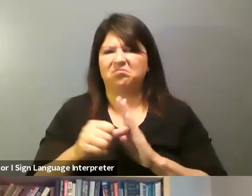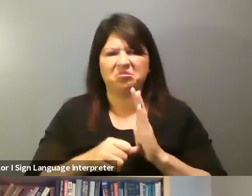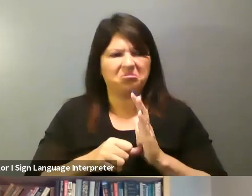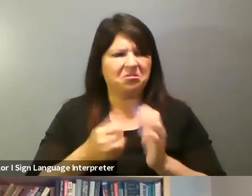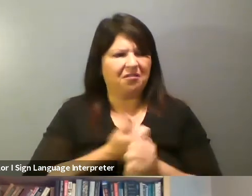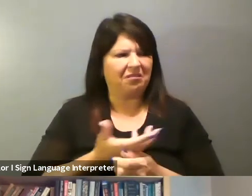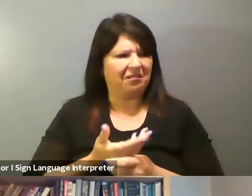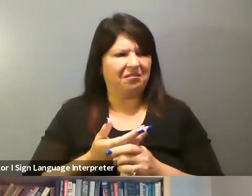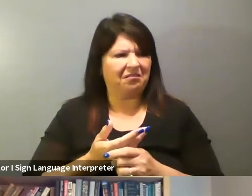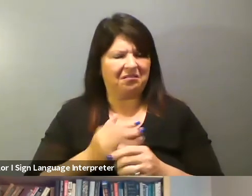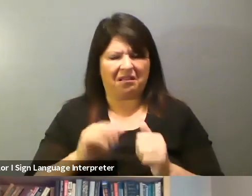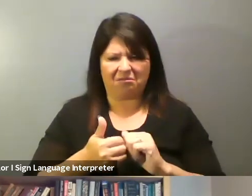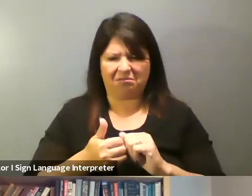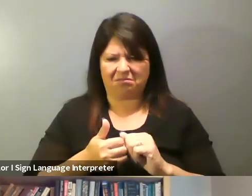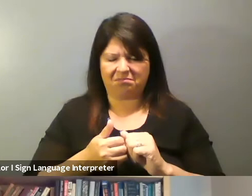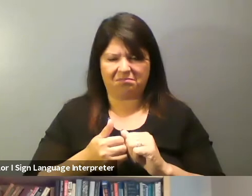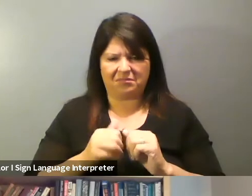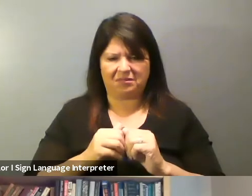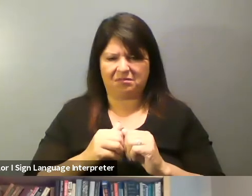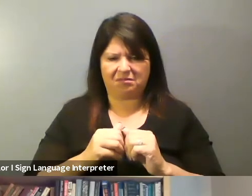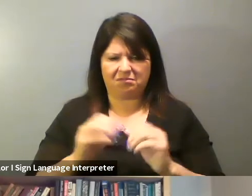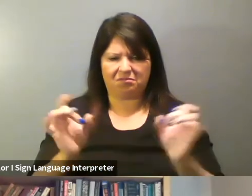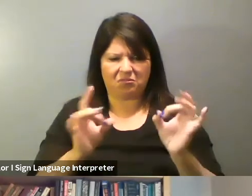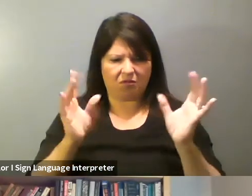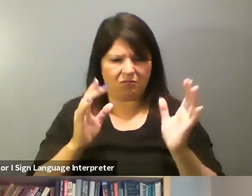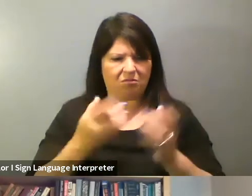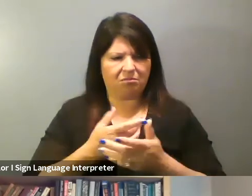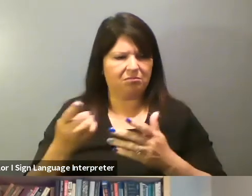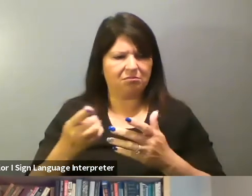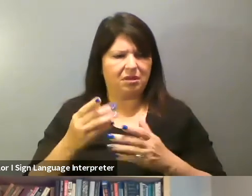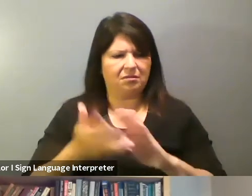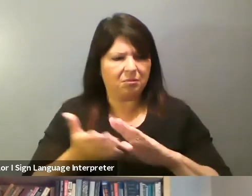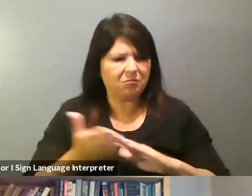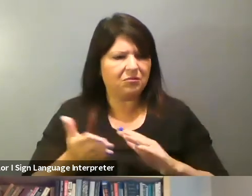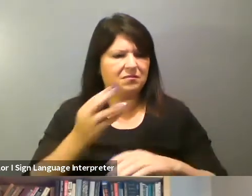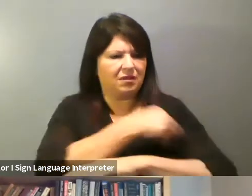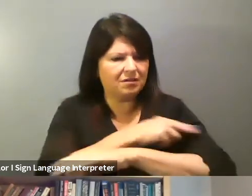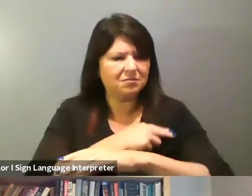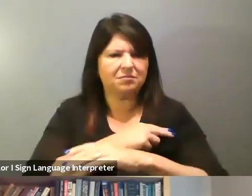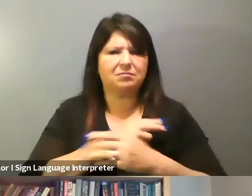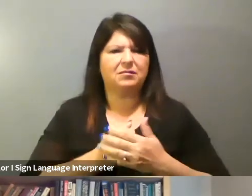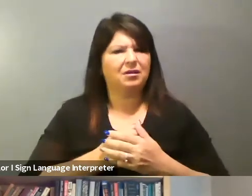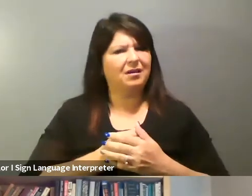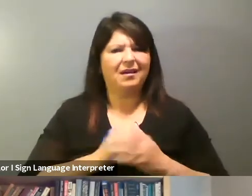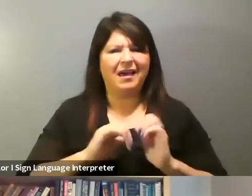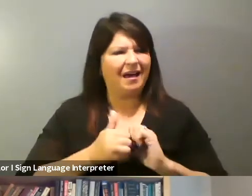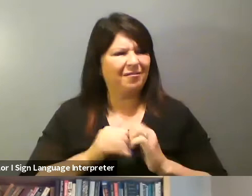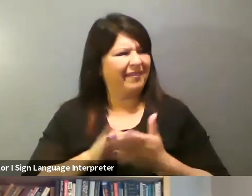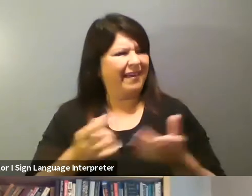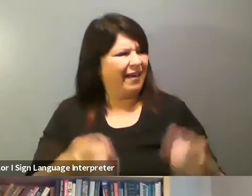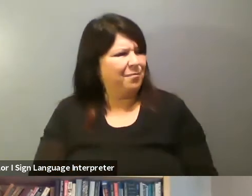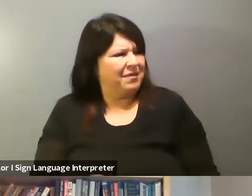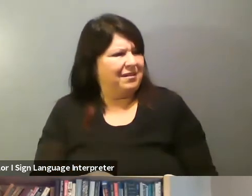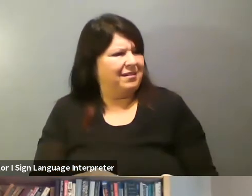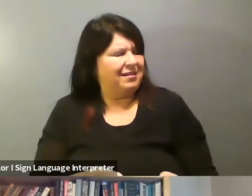how did that seem at the time? Did that seem out of the ordinary, or was that kind of like customary in the South Bronx? I mean, take us back to that